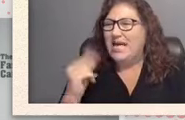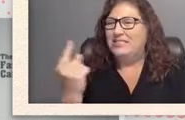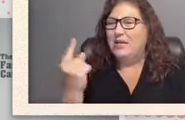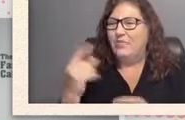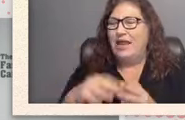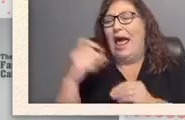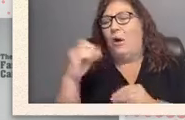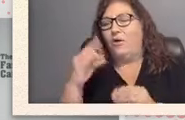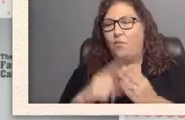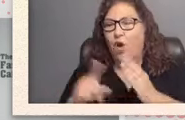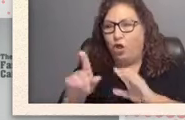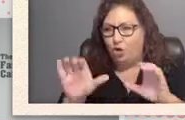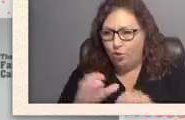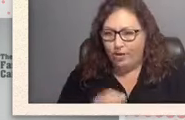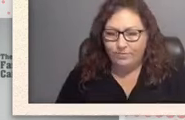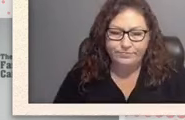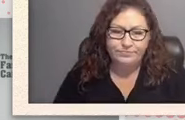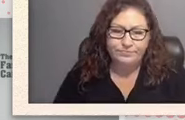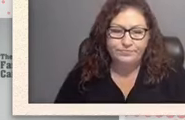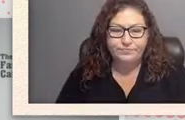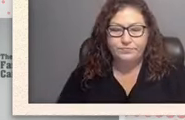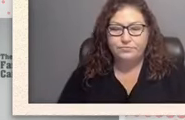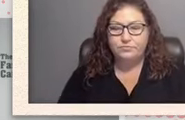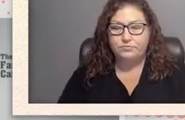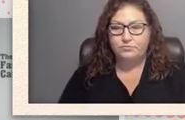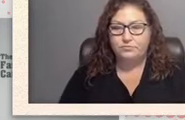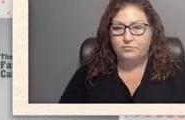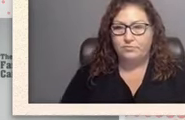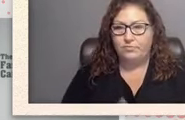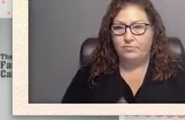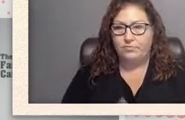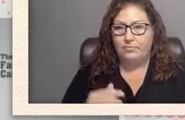doing? I can go ahead and take this one.